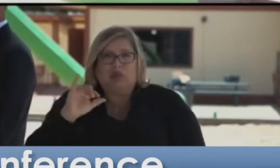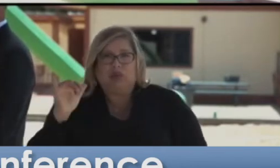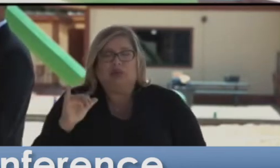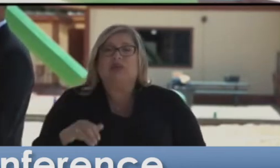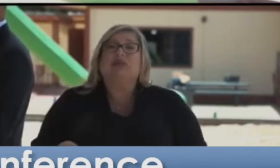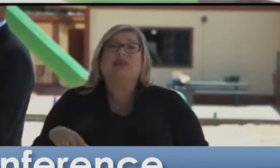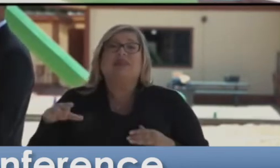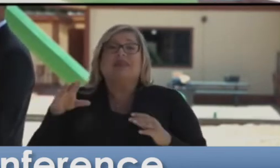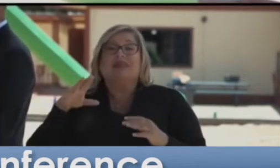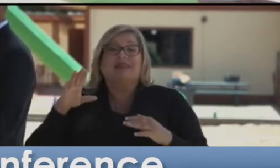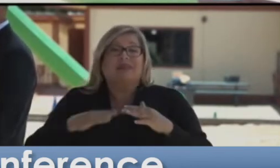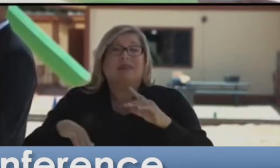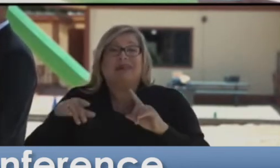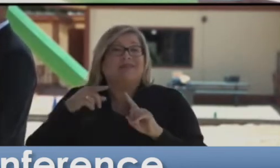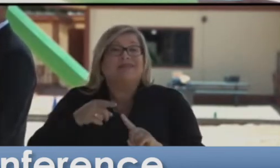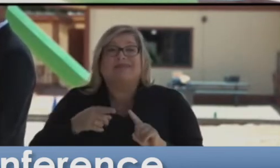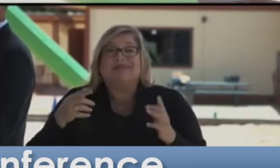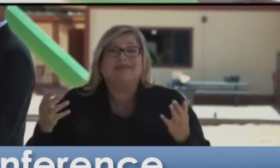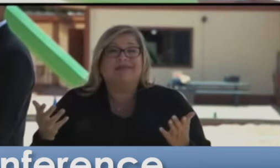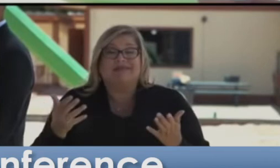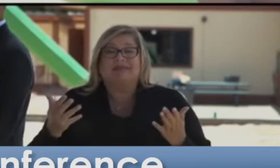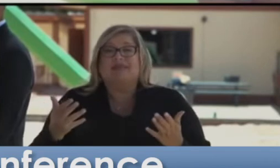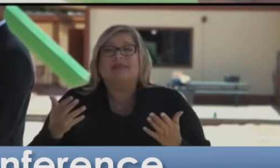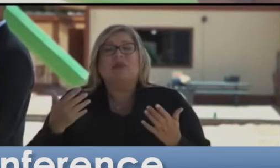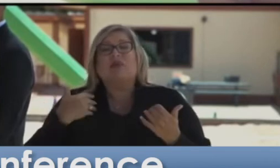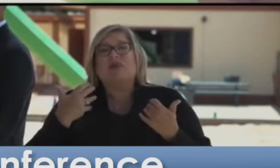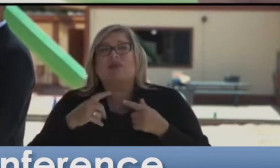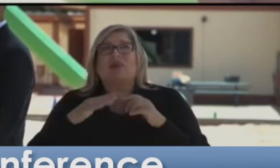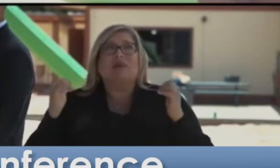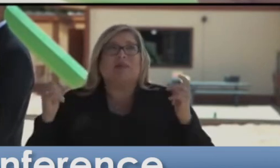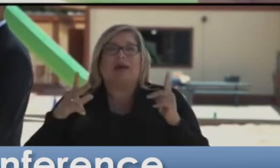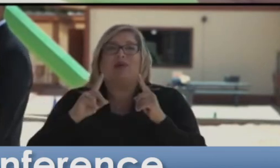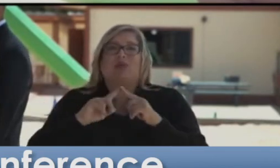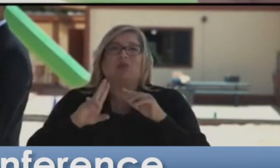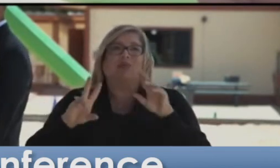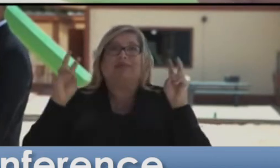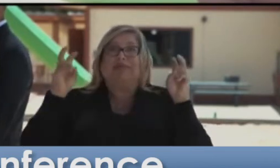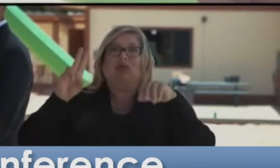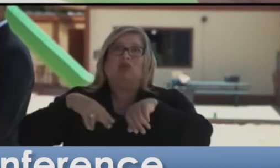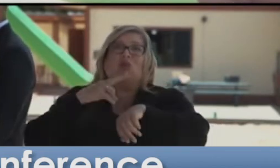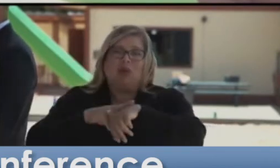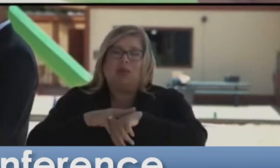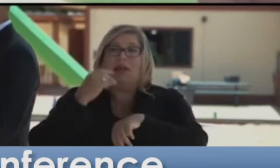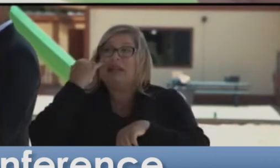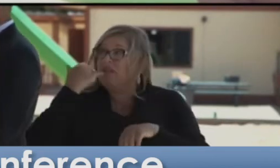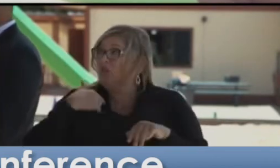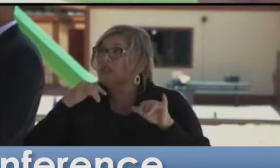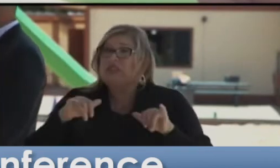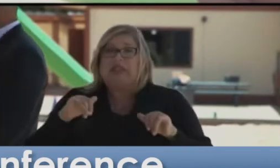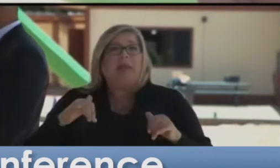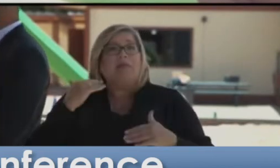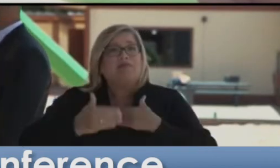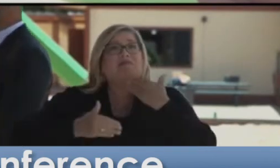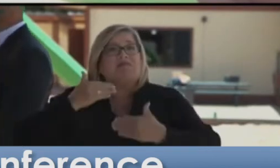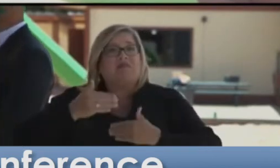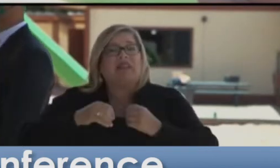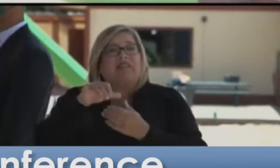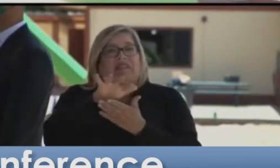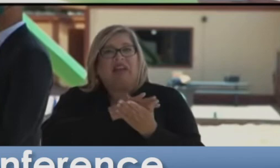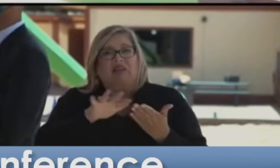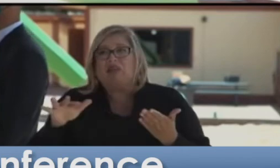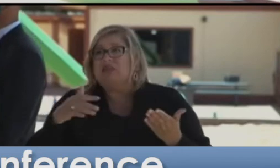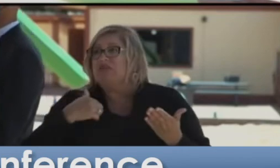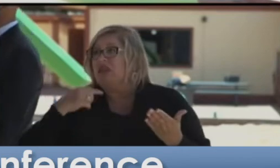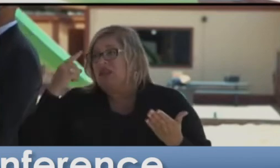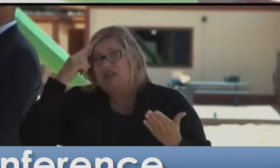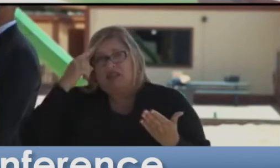back to most broad strokes, a semblance of normalcy if we continue down this path in the next 5 weeks. And I'm confident,